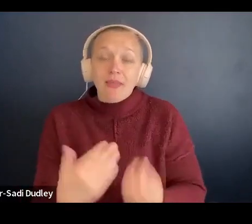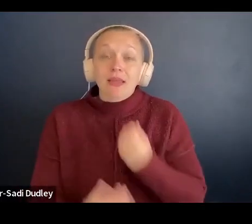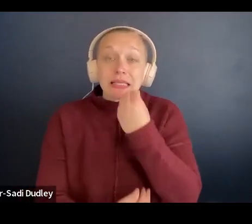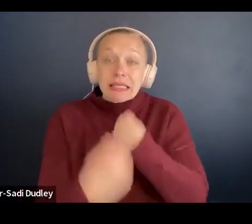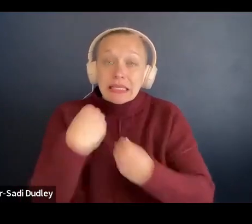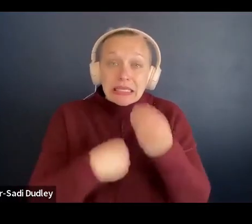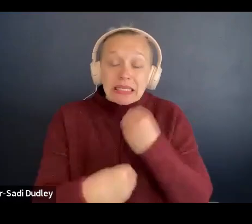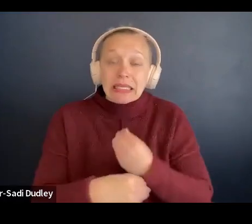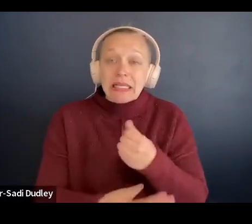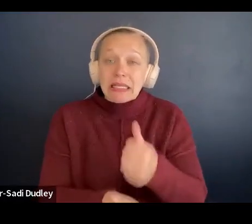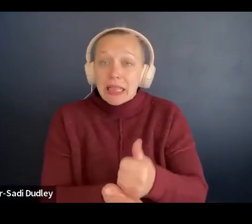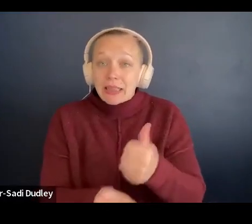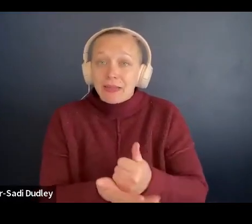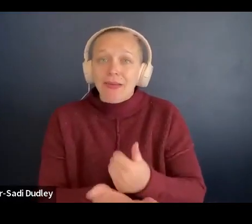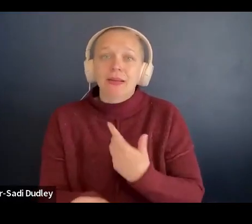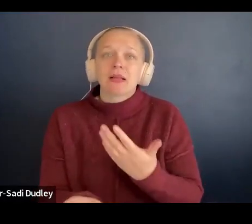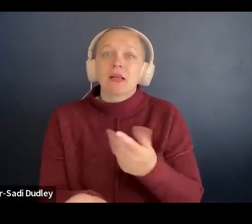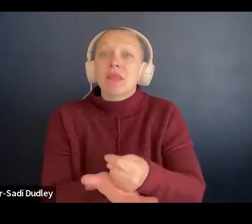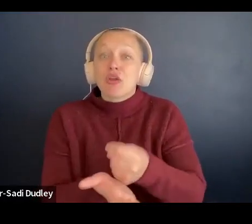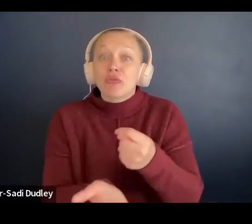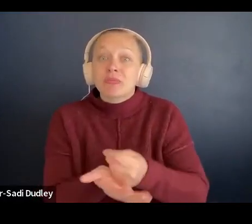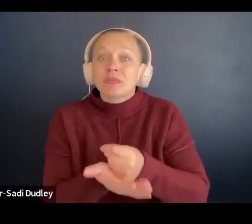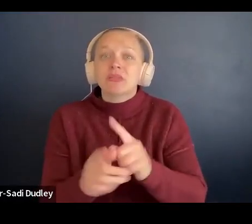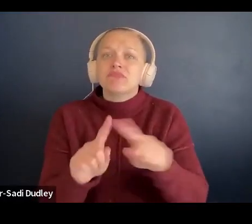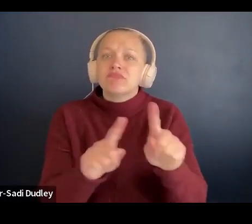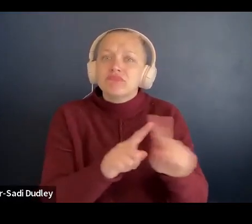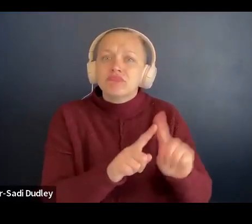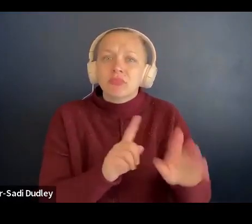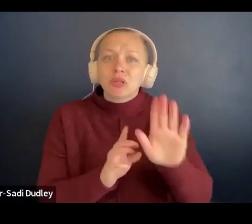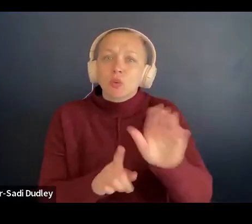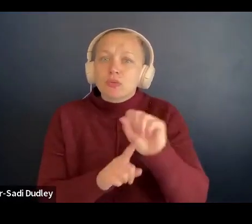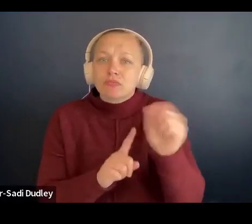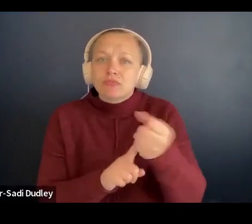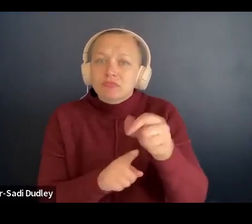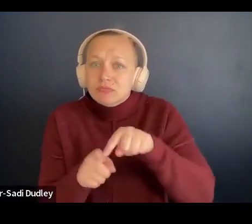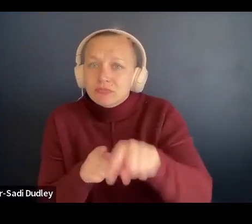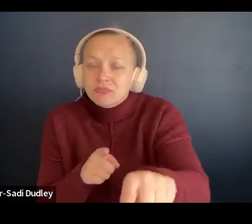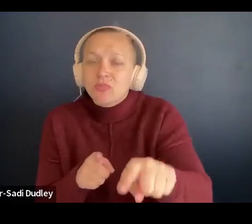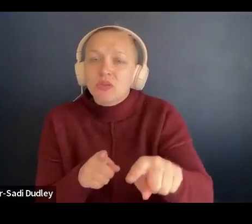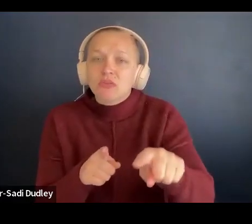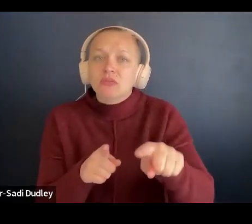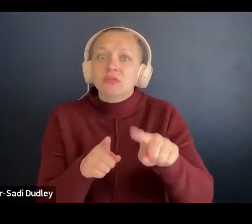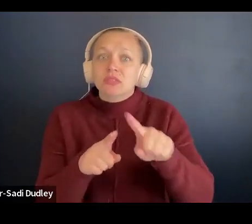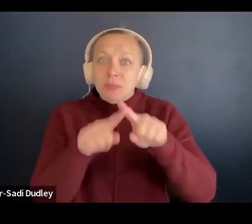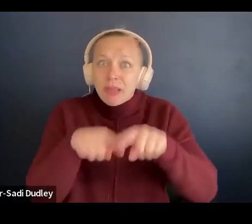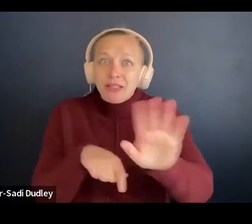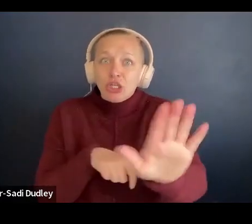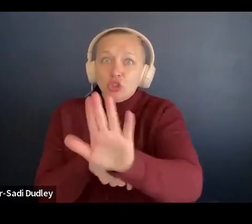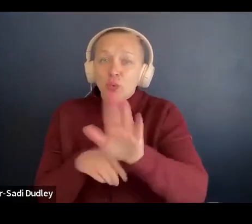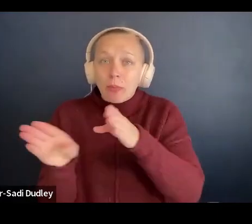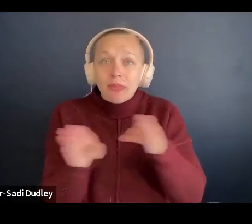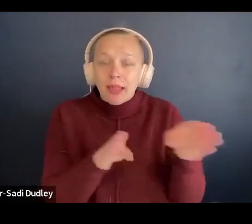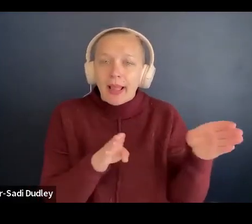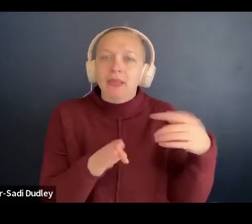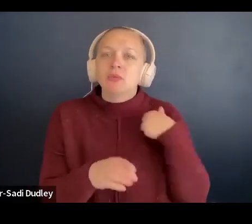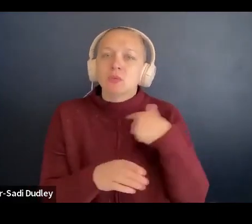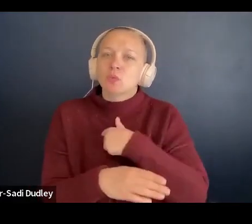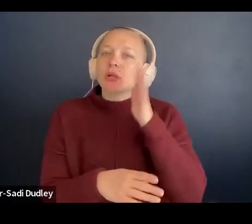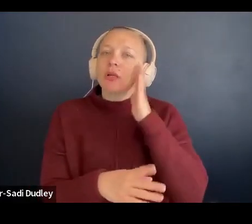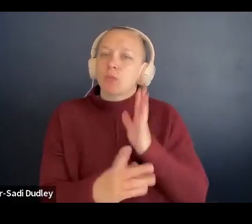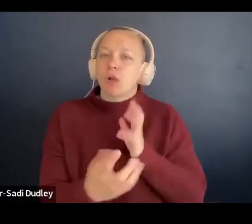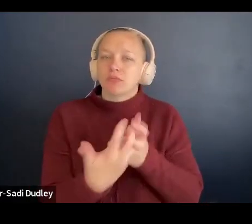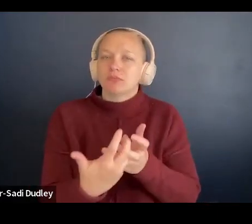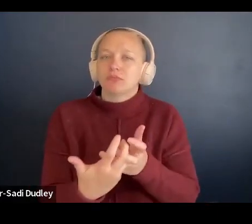for specialized situations, depending on the plan of care. So we come around the patient and the family. We're